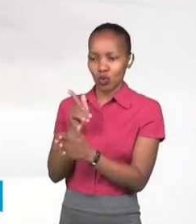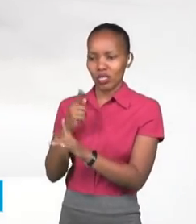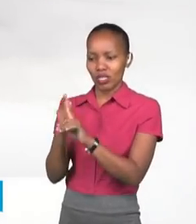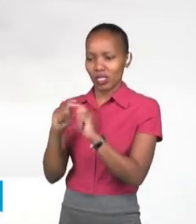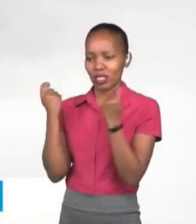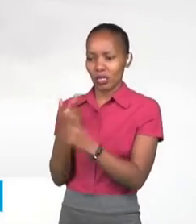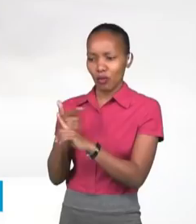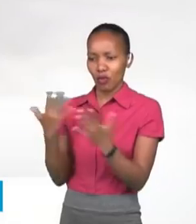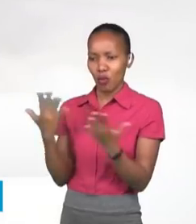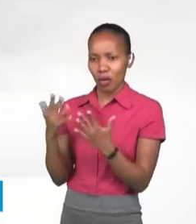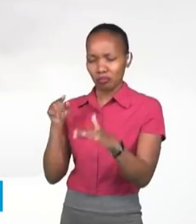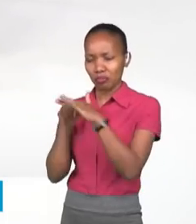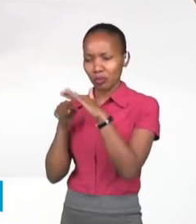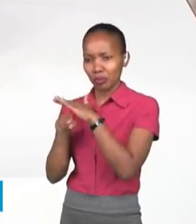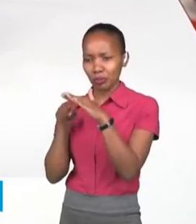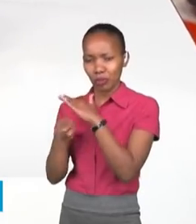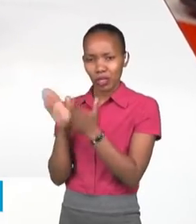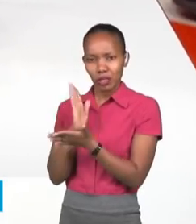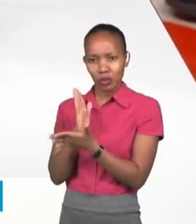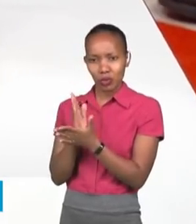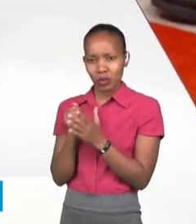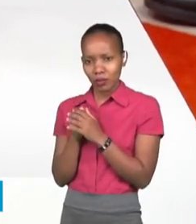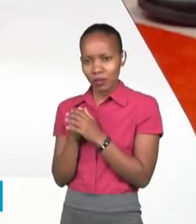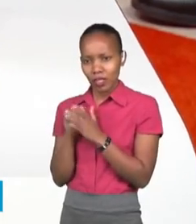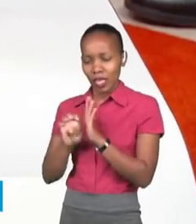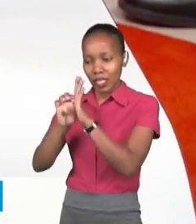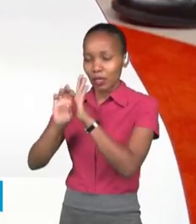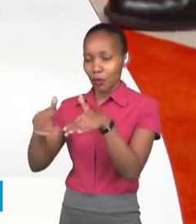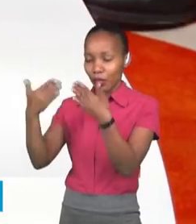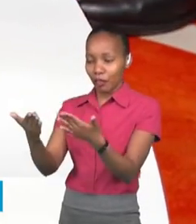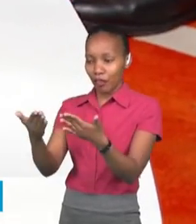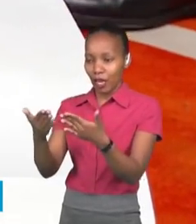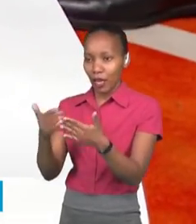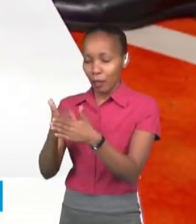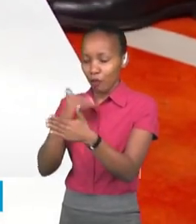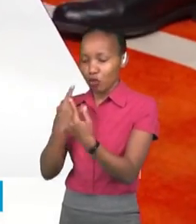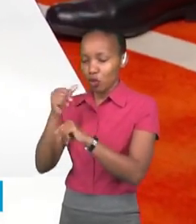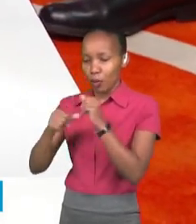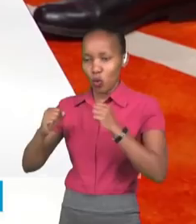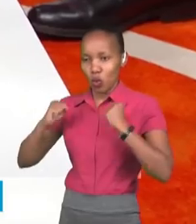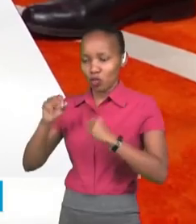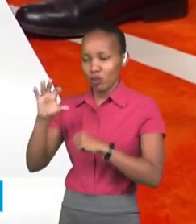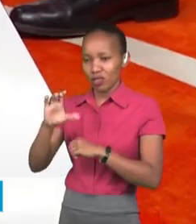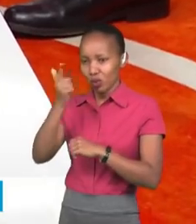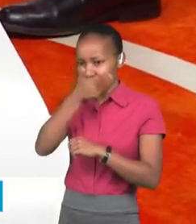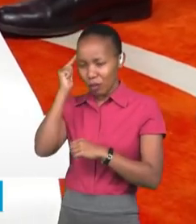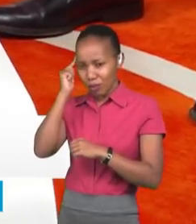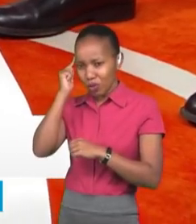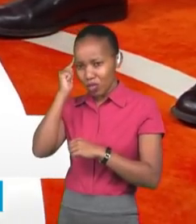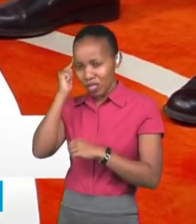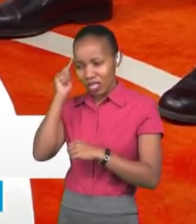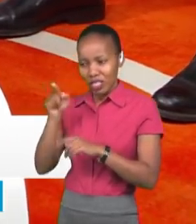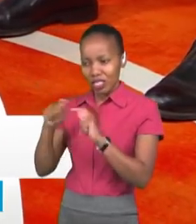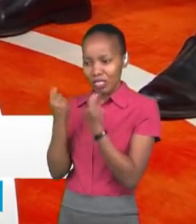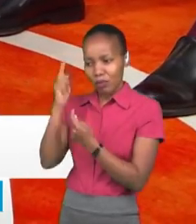Like, these guys have been beating people left, right, center. Now, give us an example, maybe, before you talk about Wazito. Kisumu, what do you think about that team? First of all, let